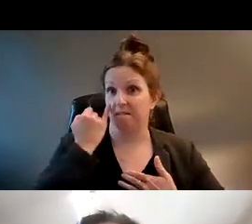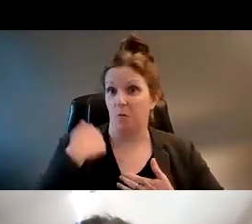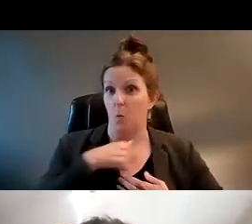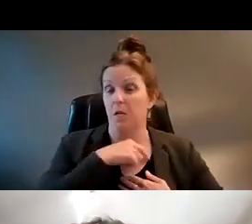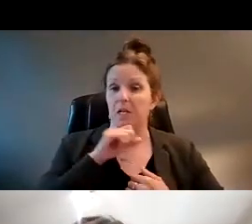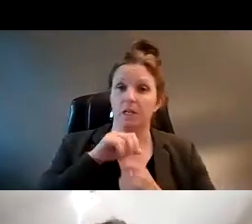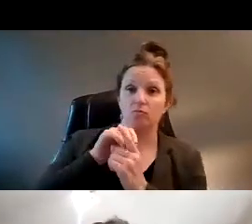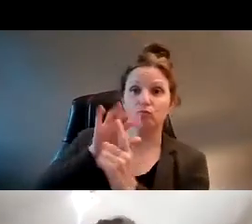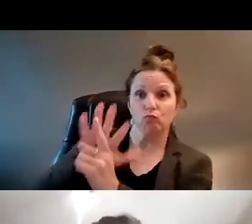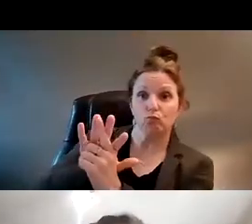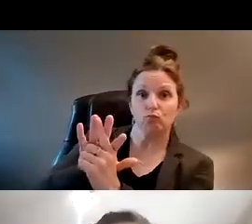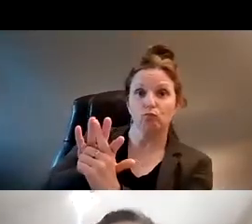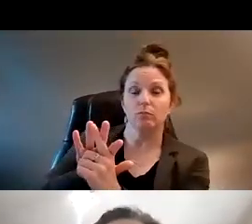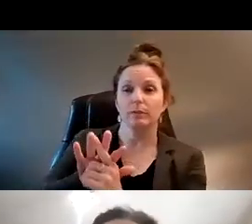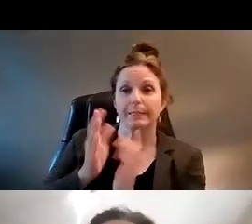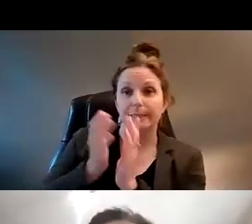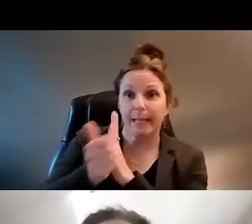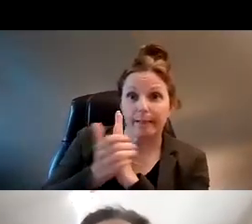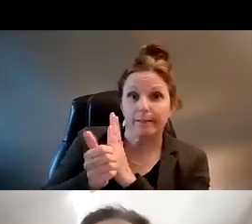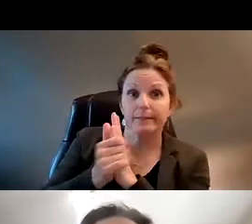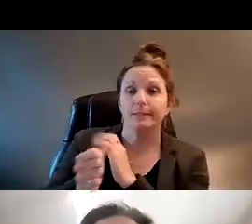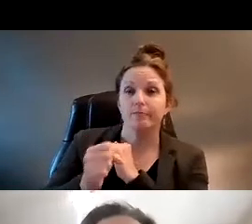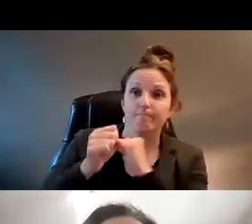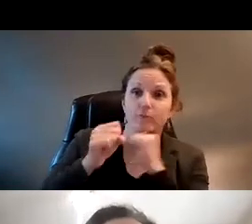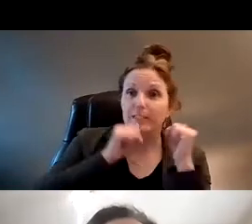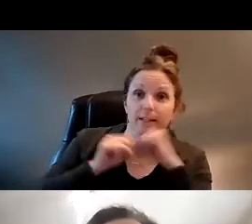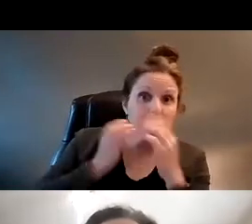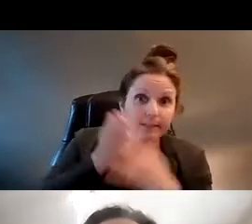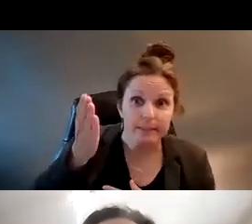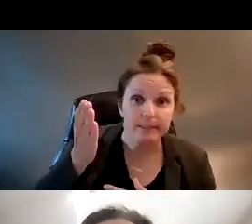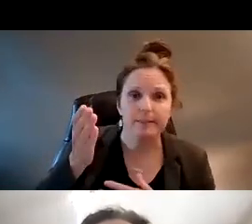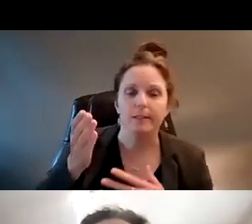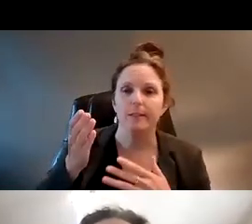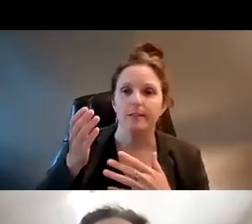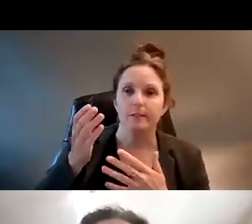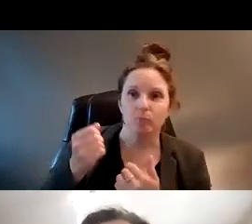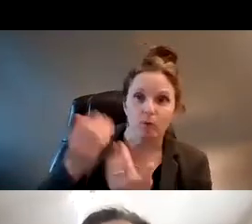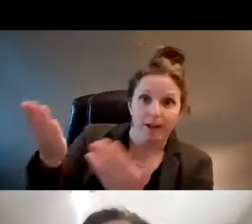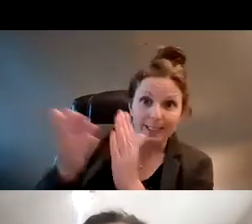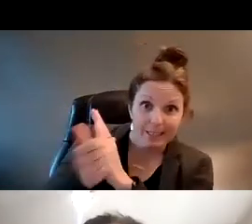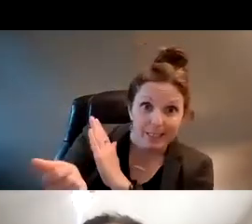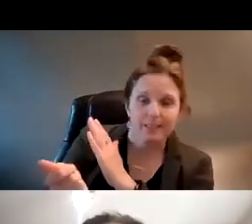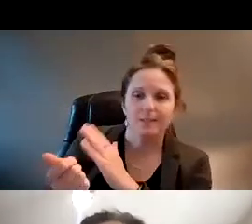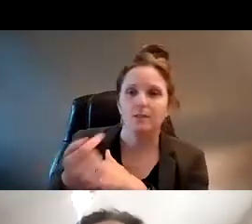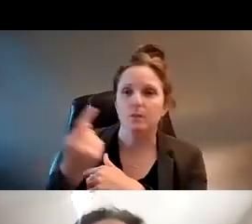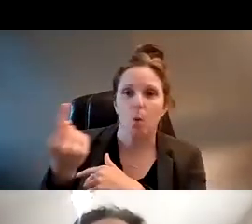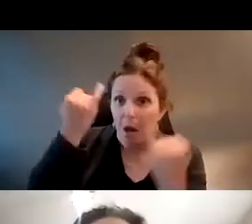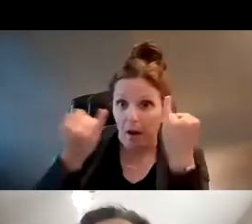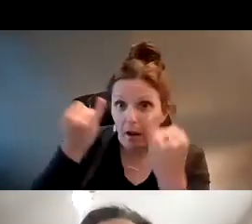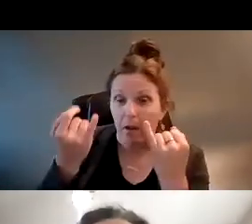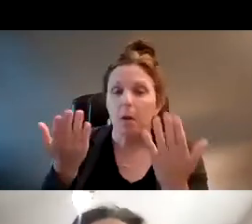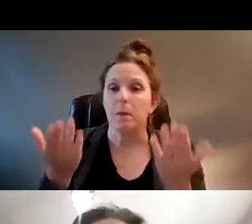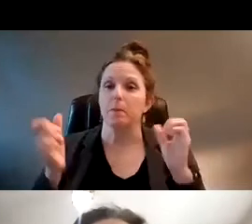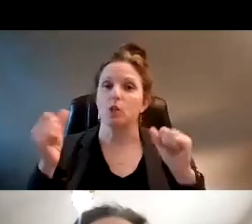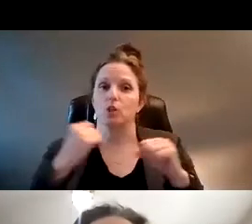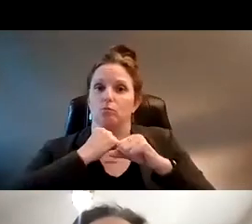skills or ideas, exercises, whatever we could, that this might be protective for healthcare workers who are